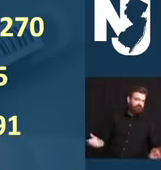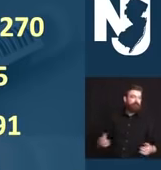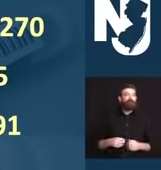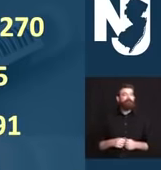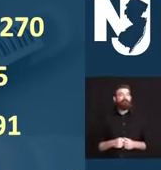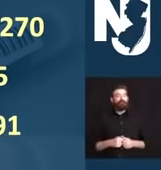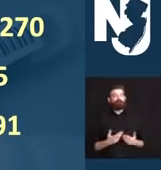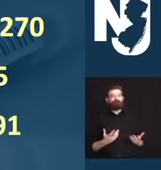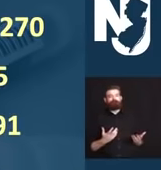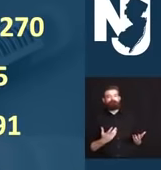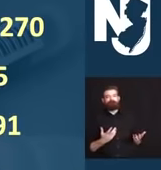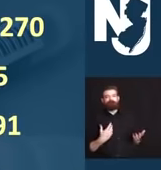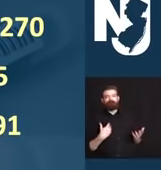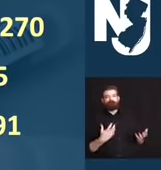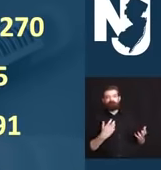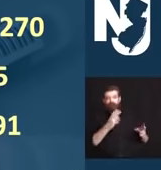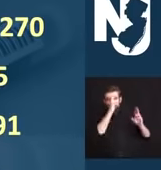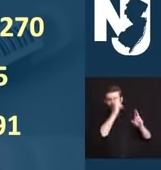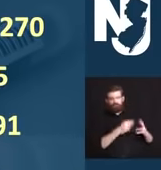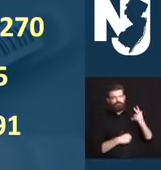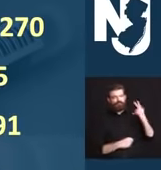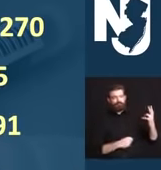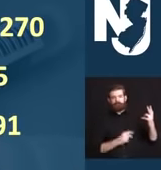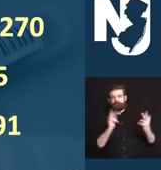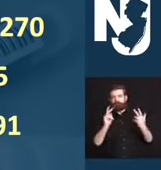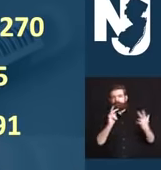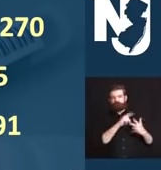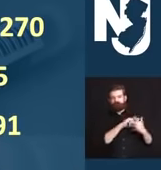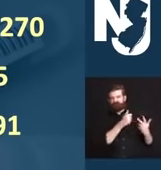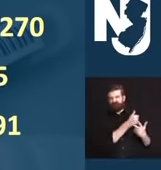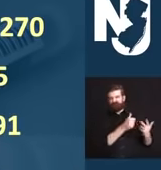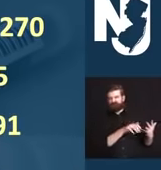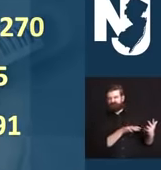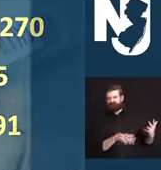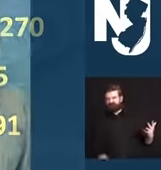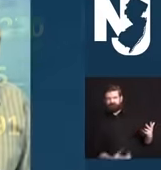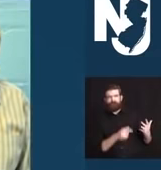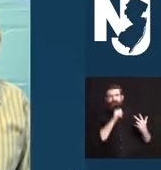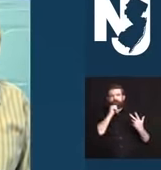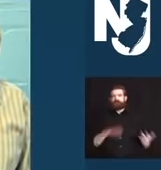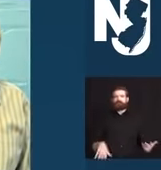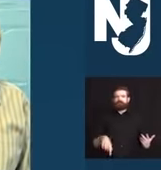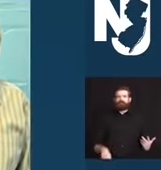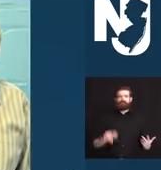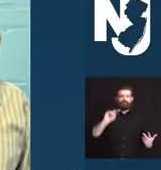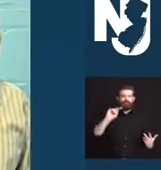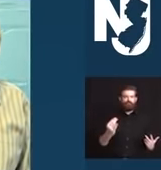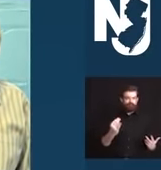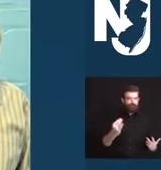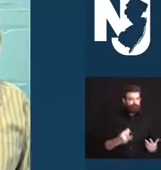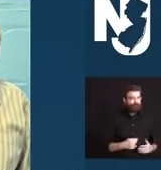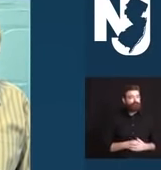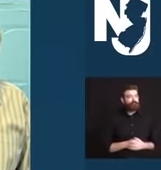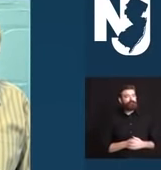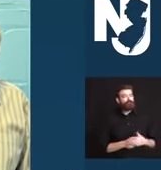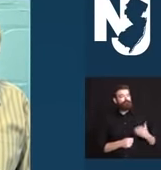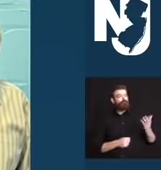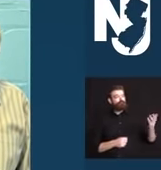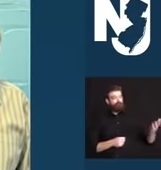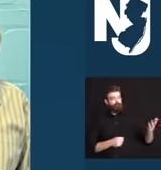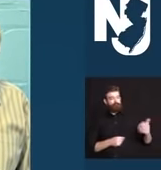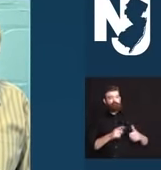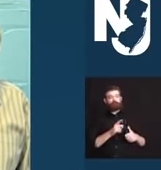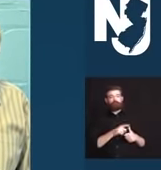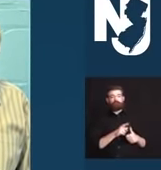the blessed New Jersey souls we have lost over the past 6 months. Today we begin, and I don't use the word